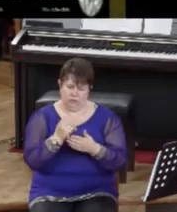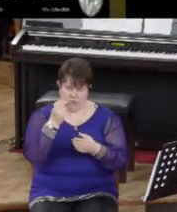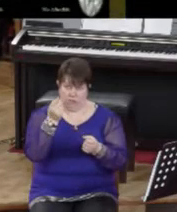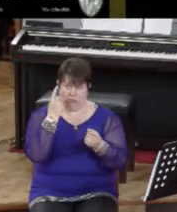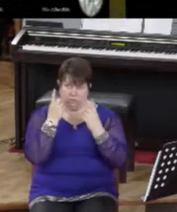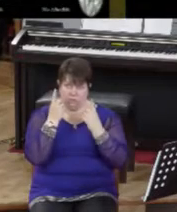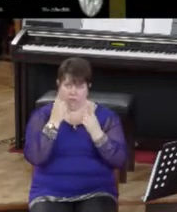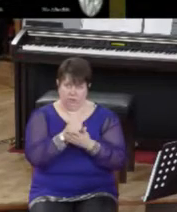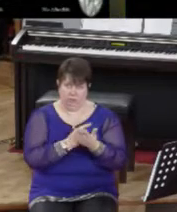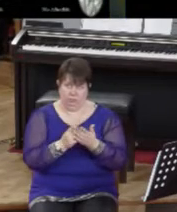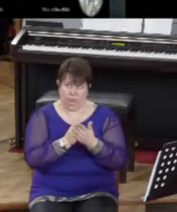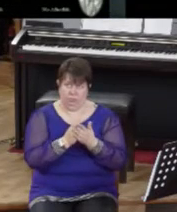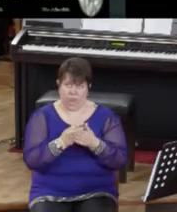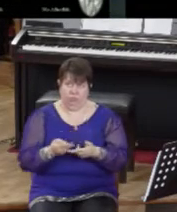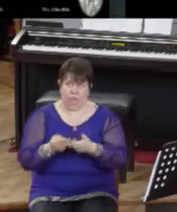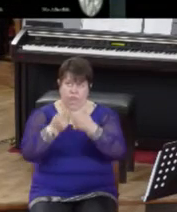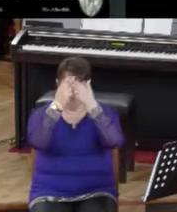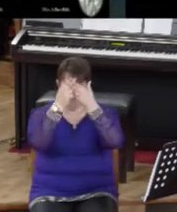resurrection.